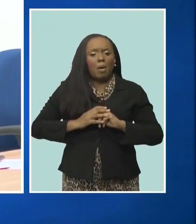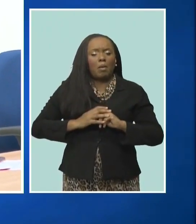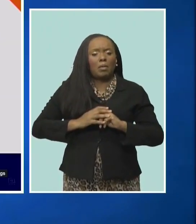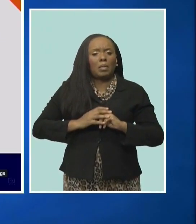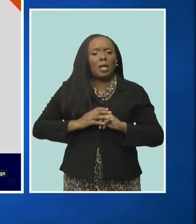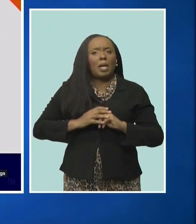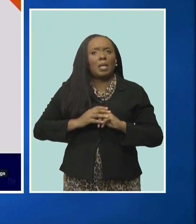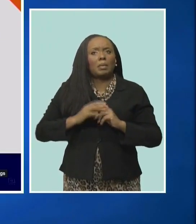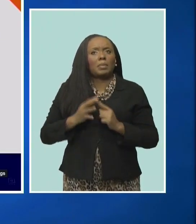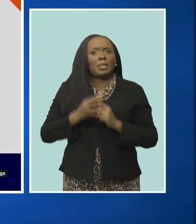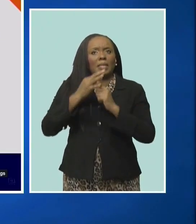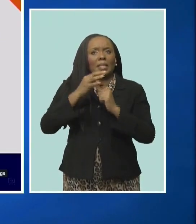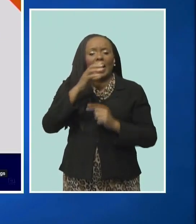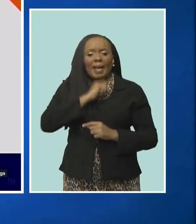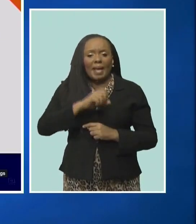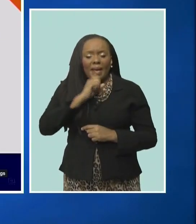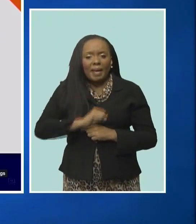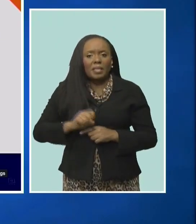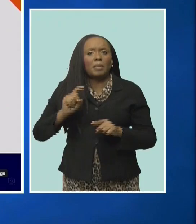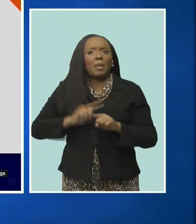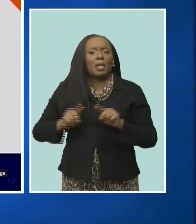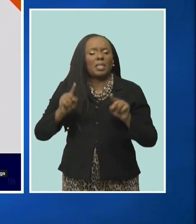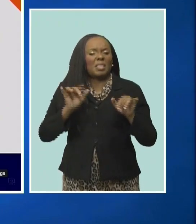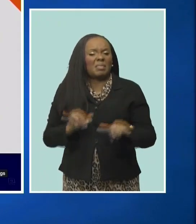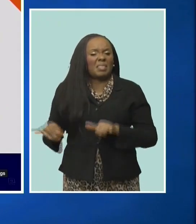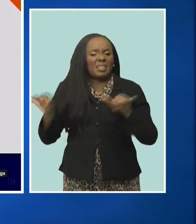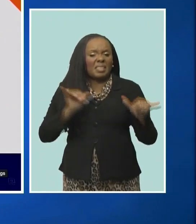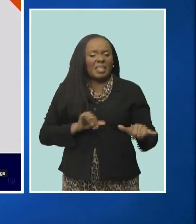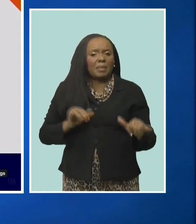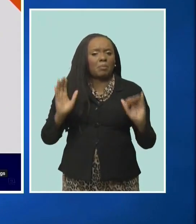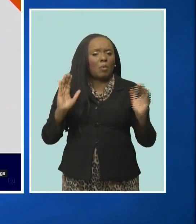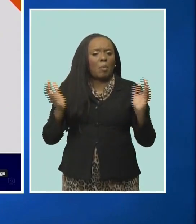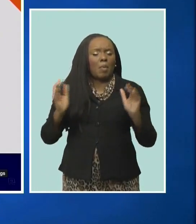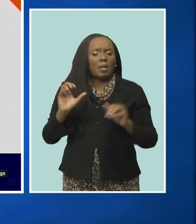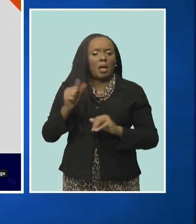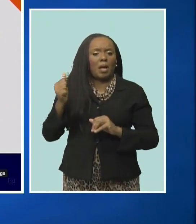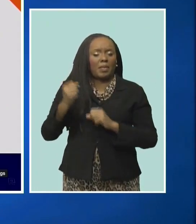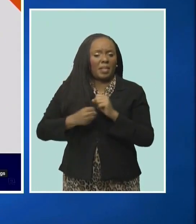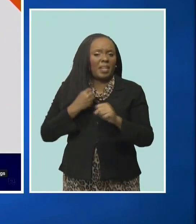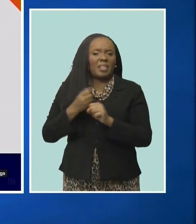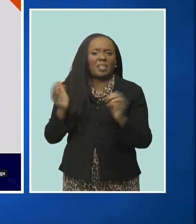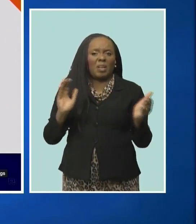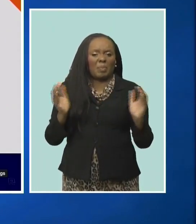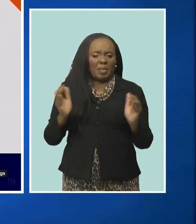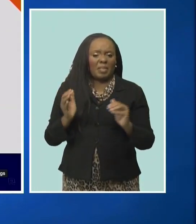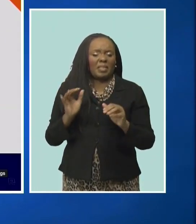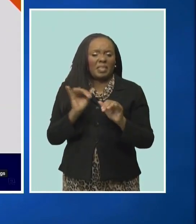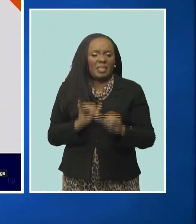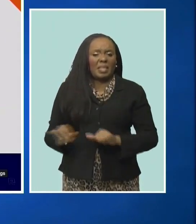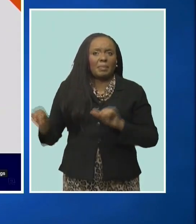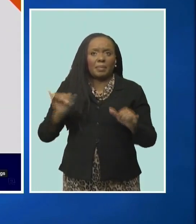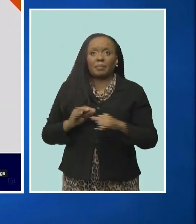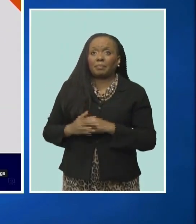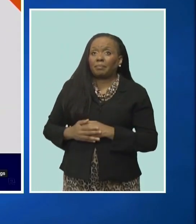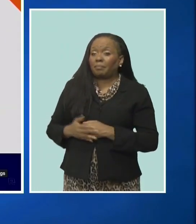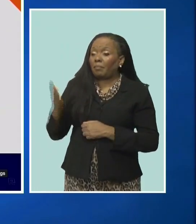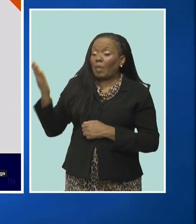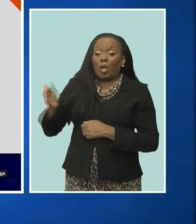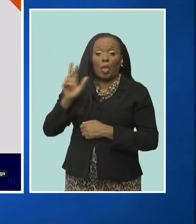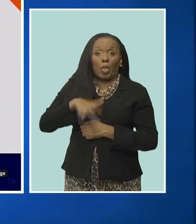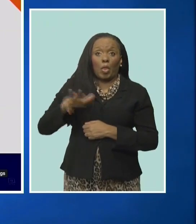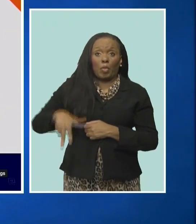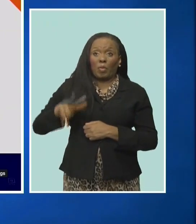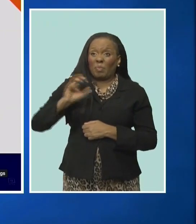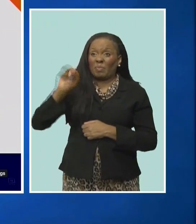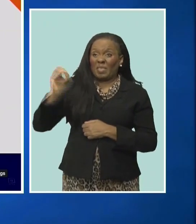remains similar to that of previous years. What we found was that about a third of those students, so 33%, who